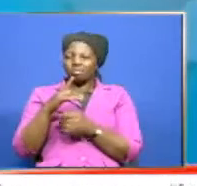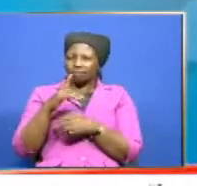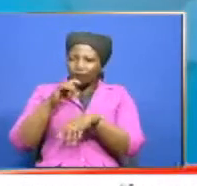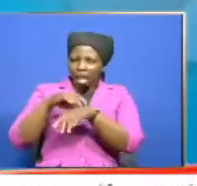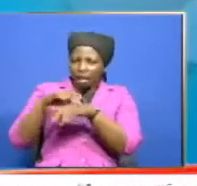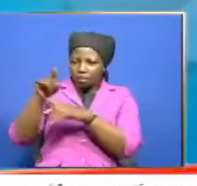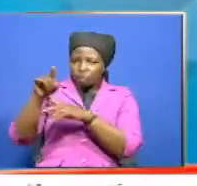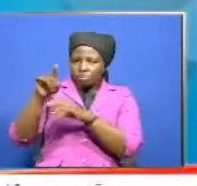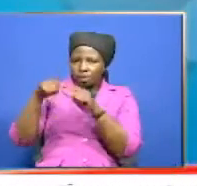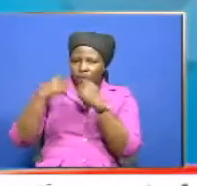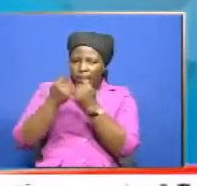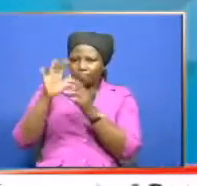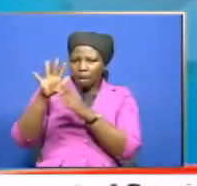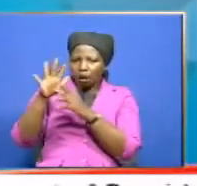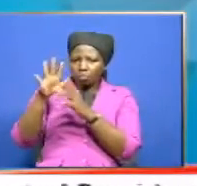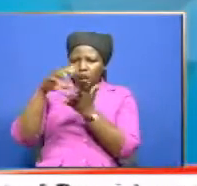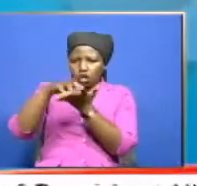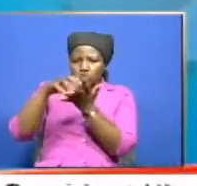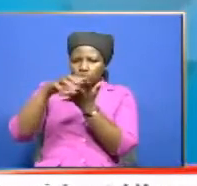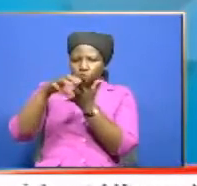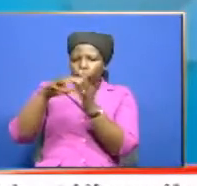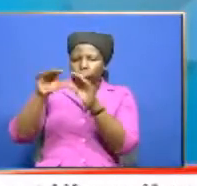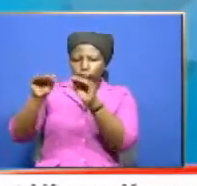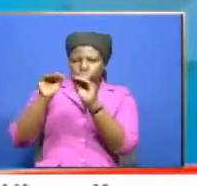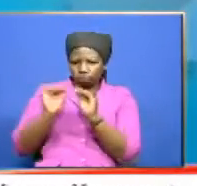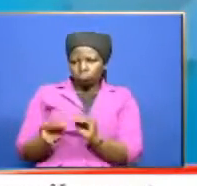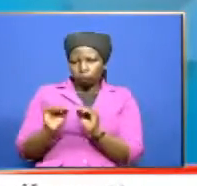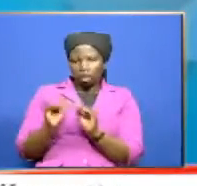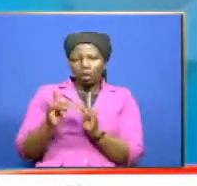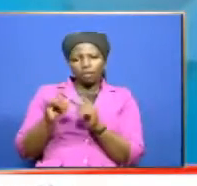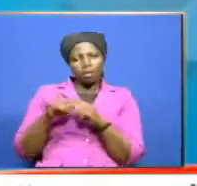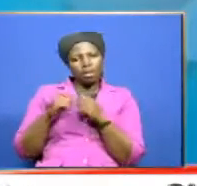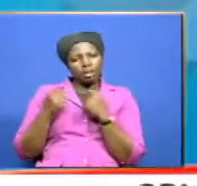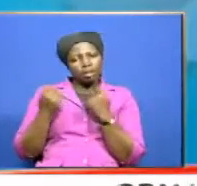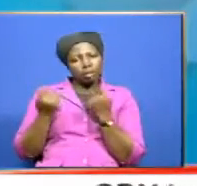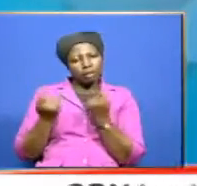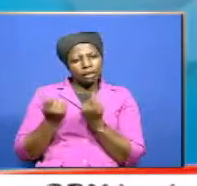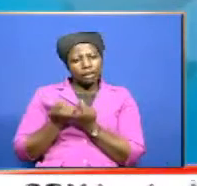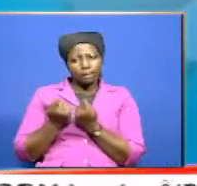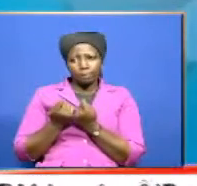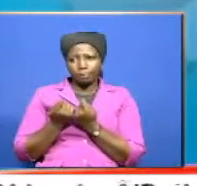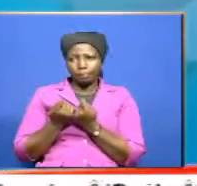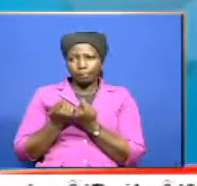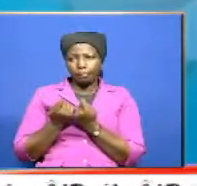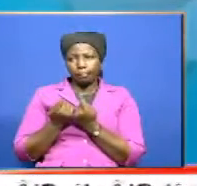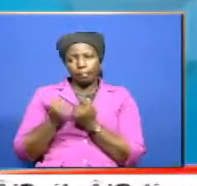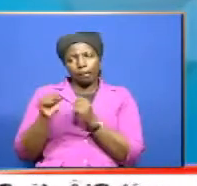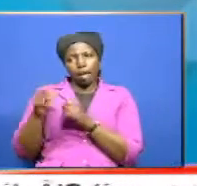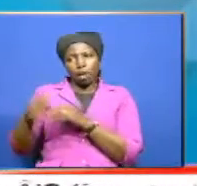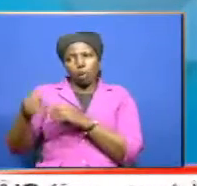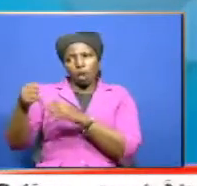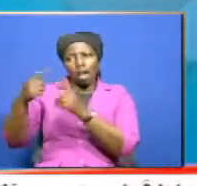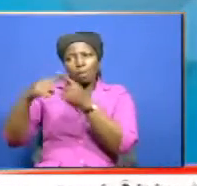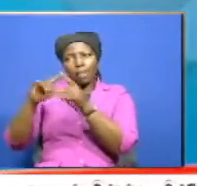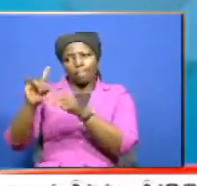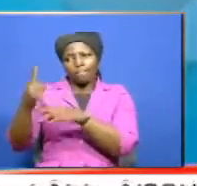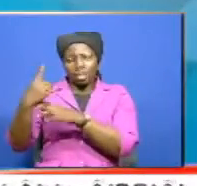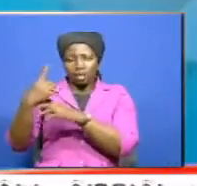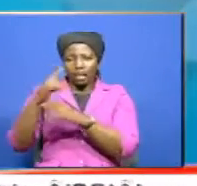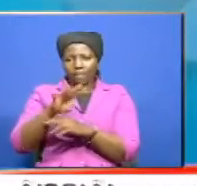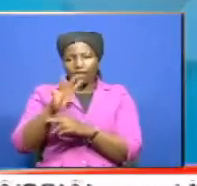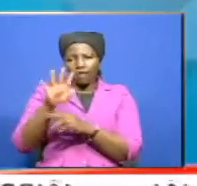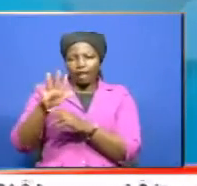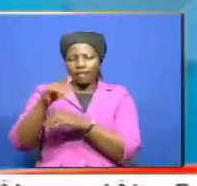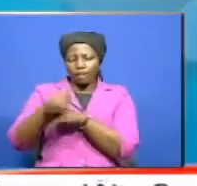relegated, the teams that came up, you know, were able to hold their own. But over the past 4 or 5 years, I mean, once the relegation started, it's